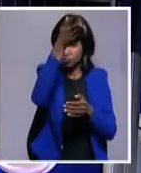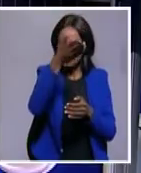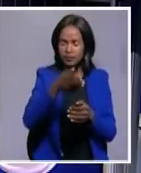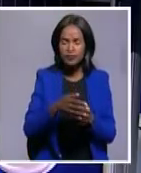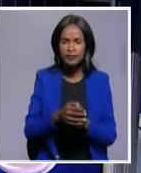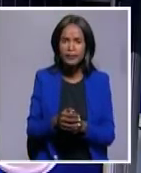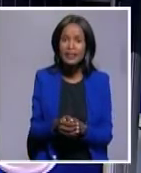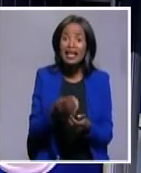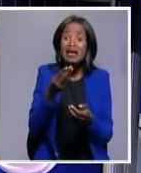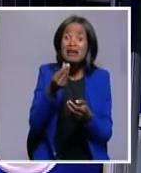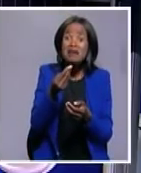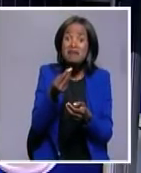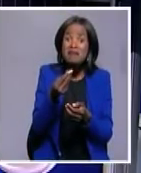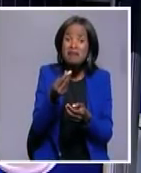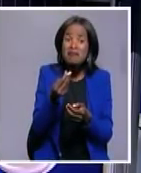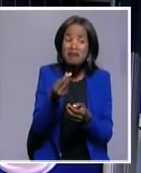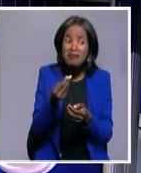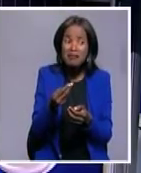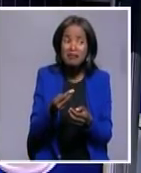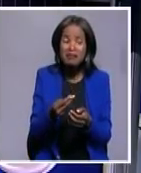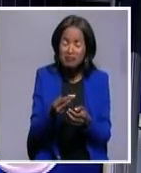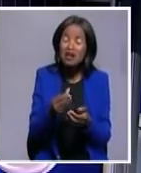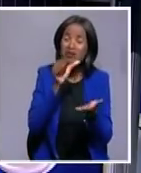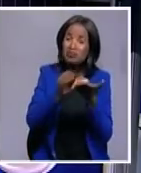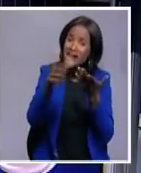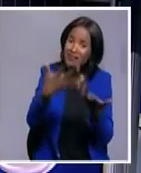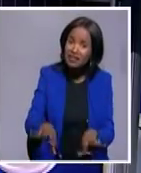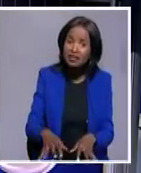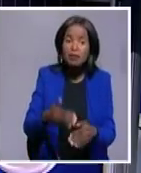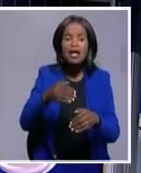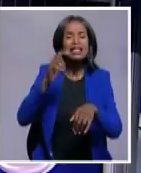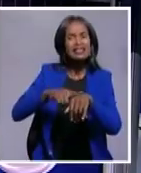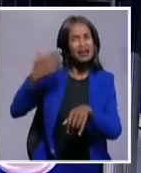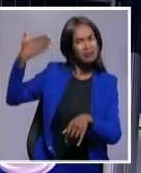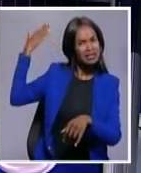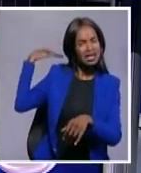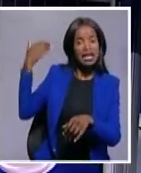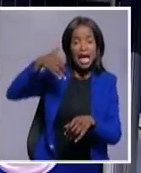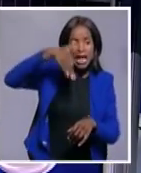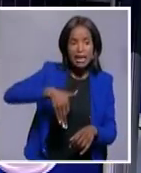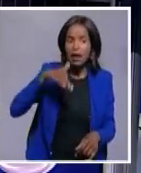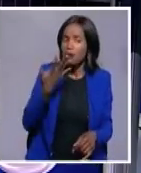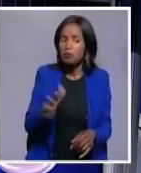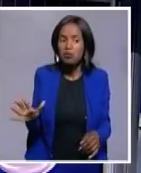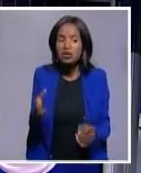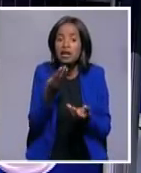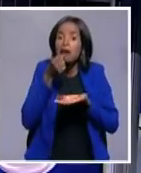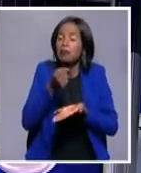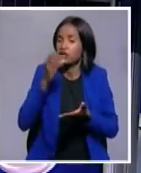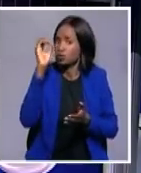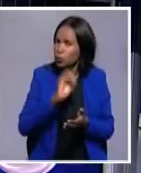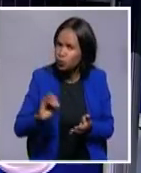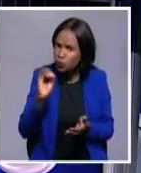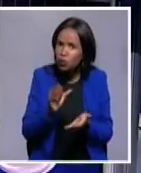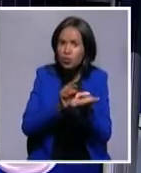had cost associated with it. Unfortunately, at the time, Namwater did not have the money